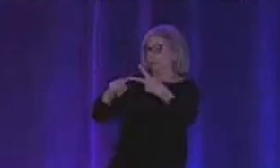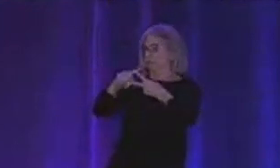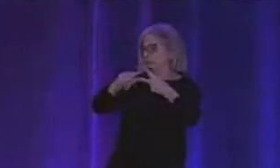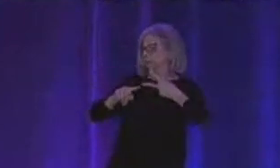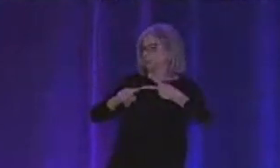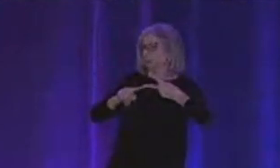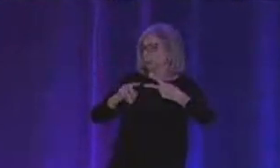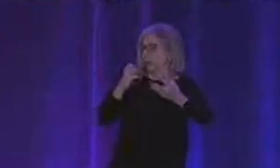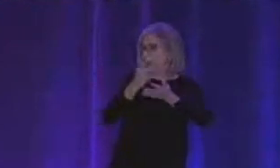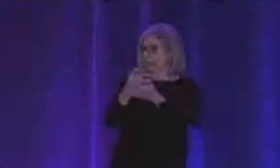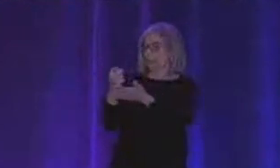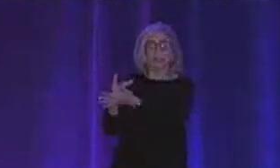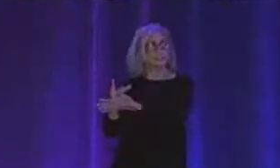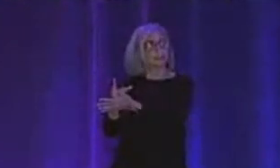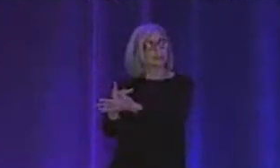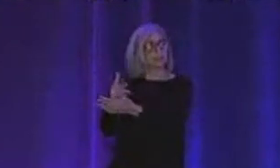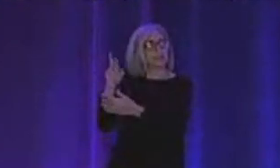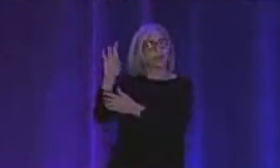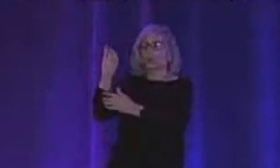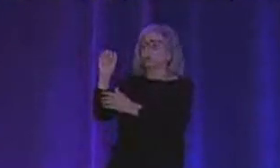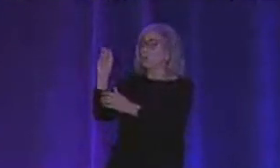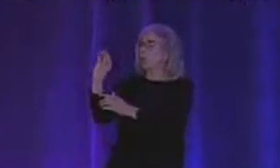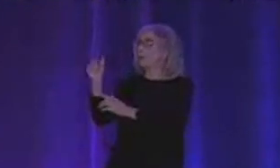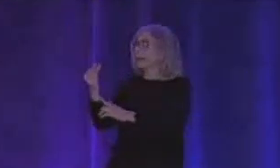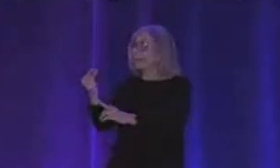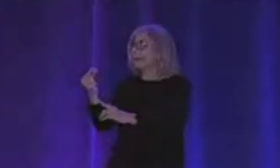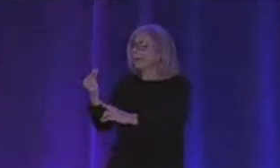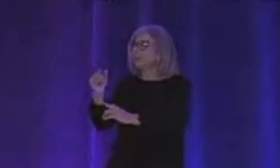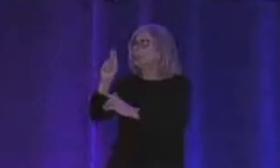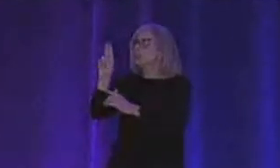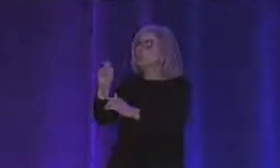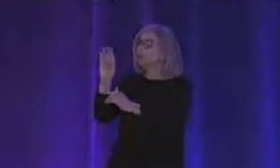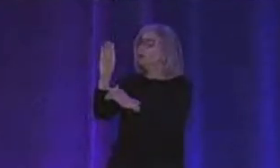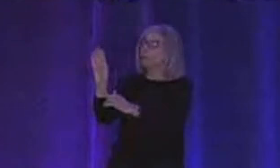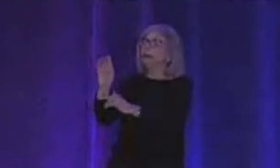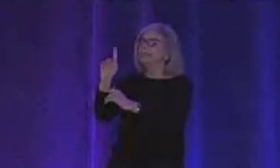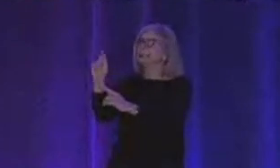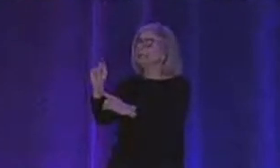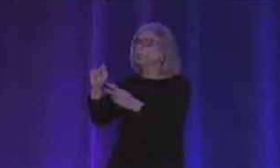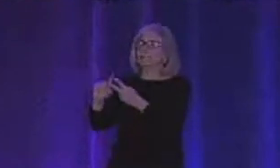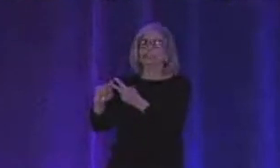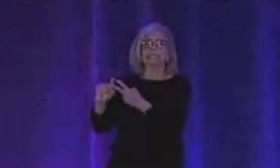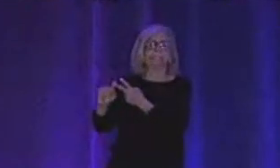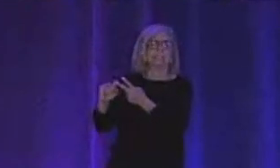You have roaming authenticators. So this is like YubiKeys,